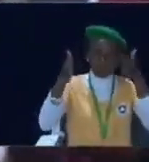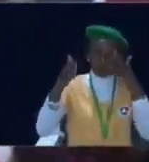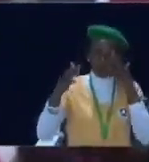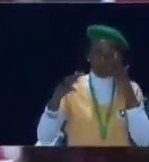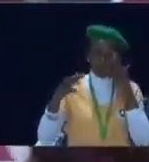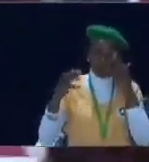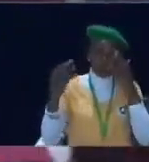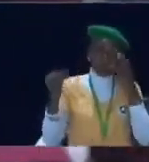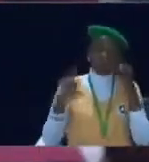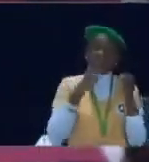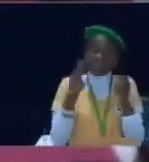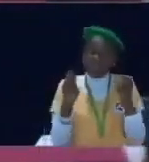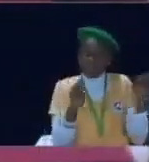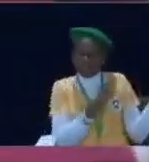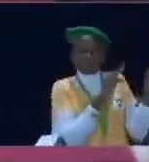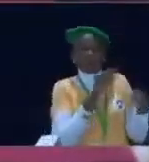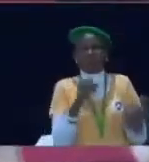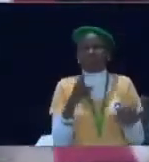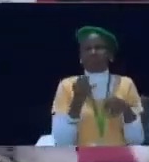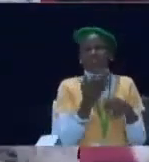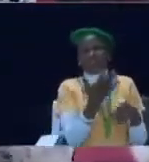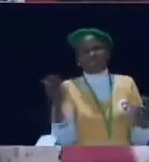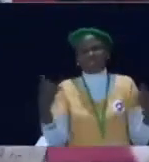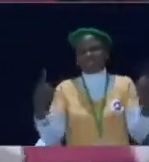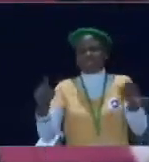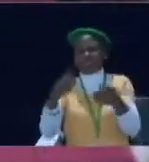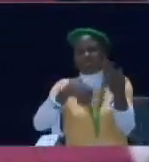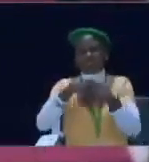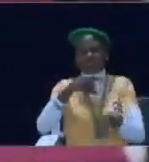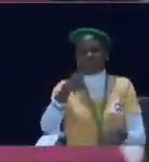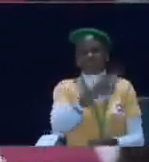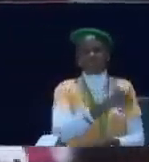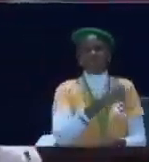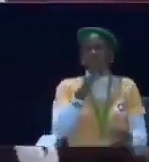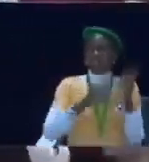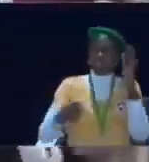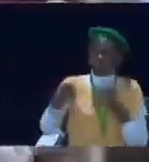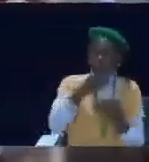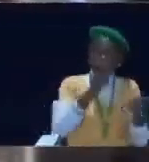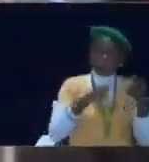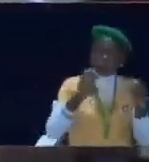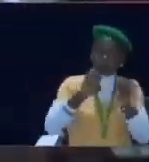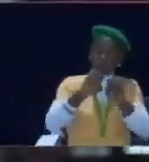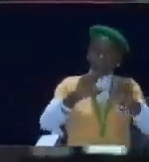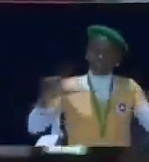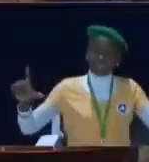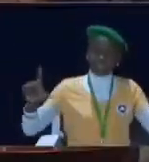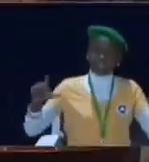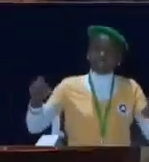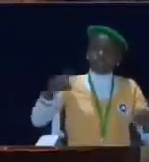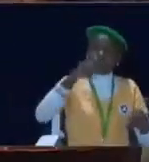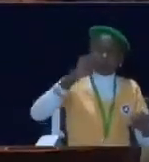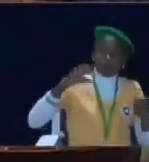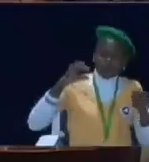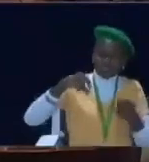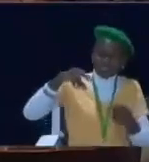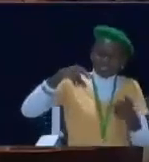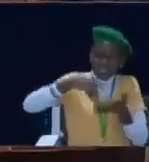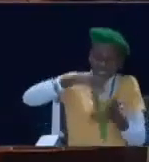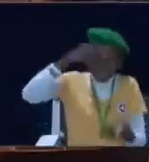They are moved by the tides. If you want to be enlarged, you must learn to